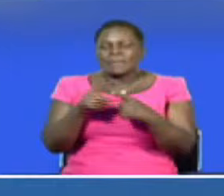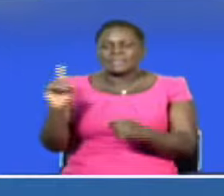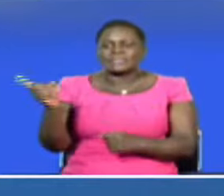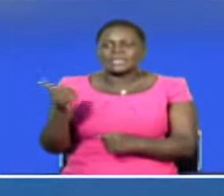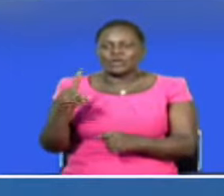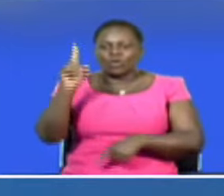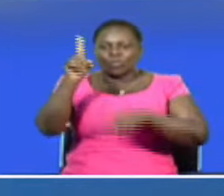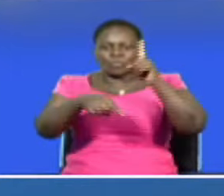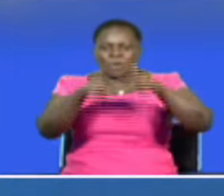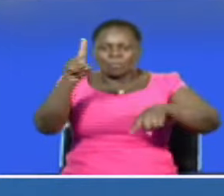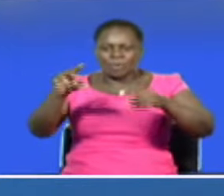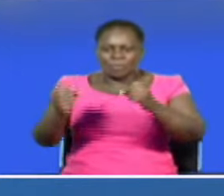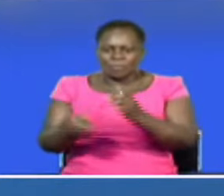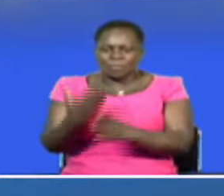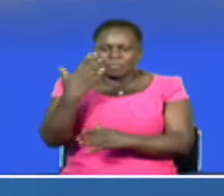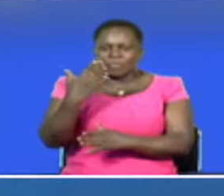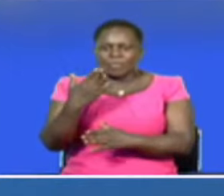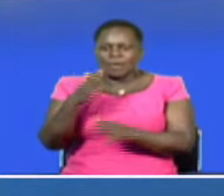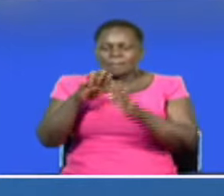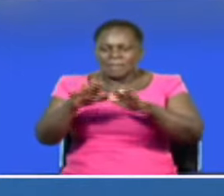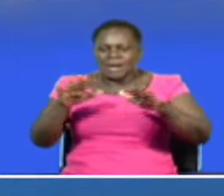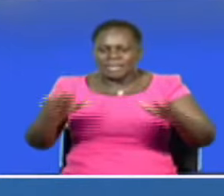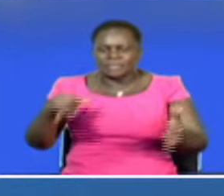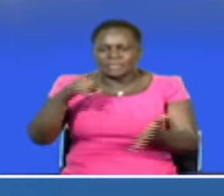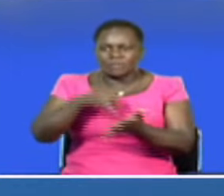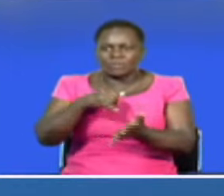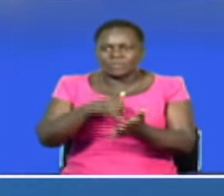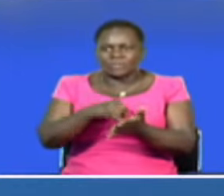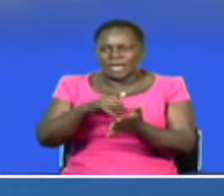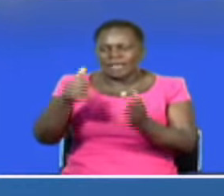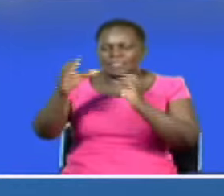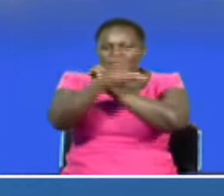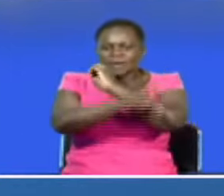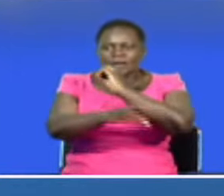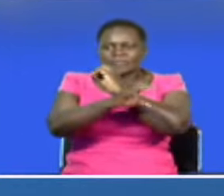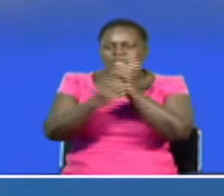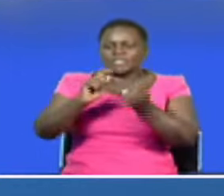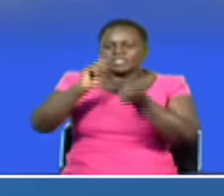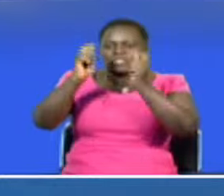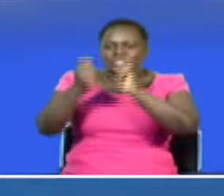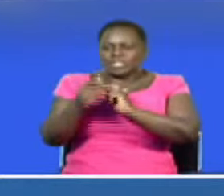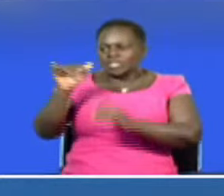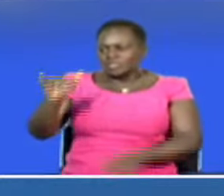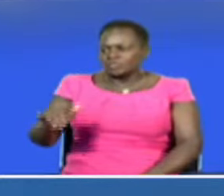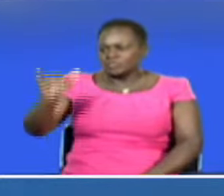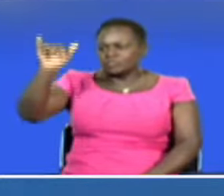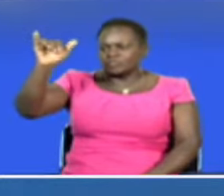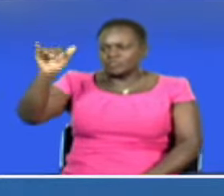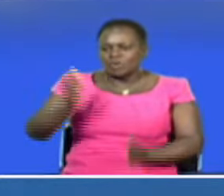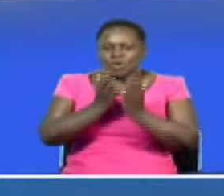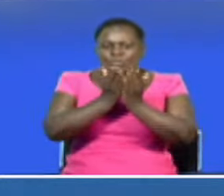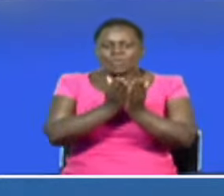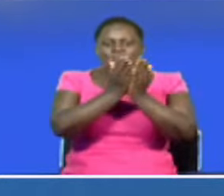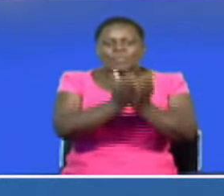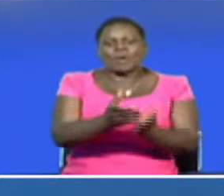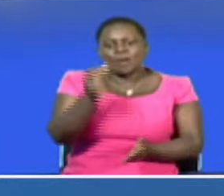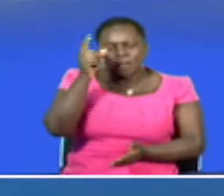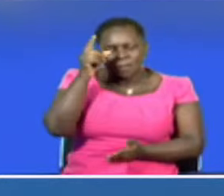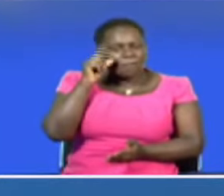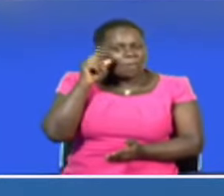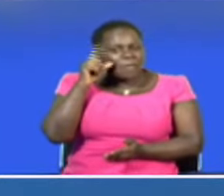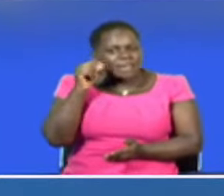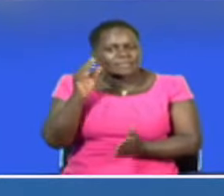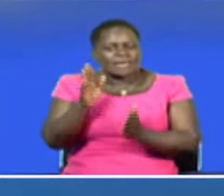is diversifying products to key export markets, among them that country. Now, with the change from air freight to sea freight, the port of Mombasa and the port